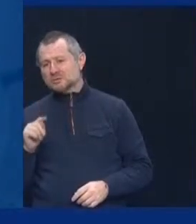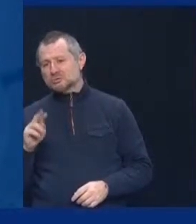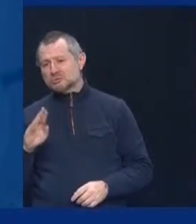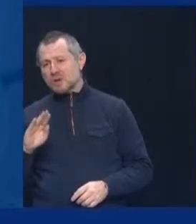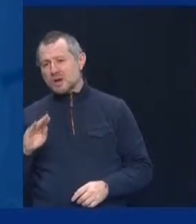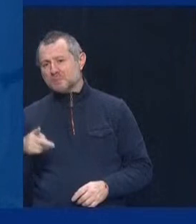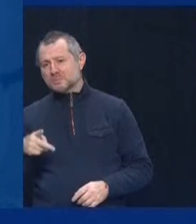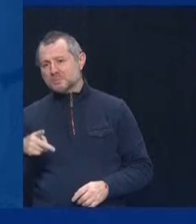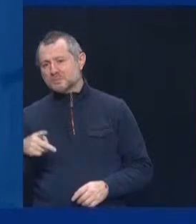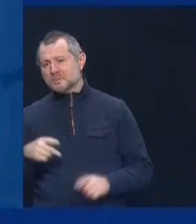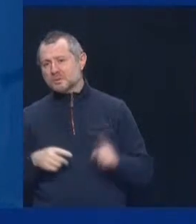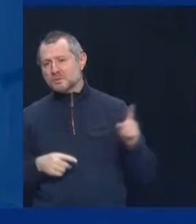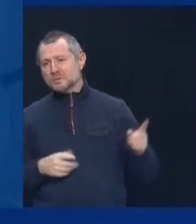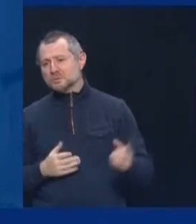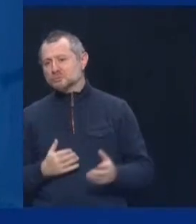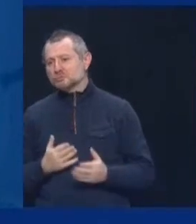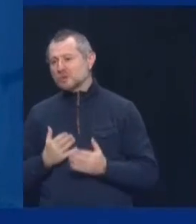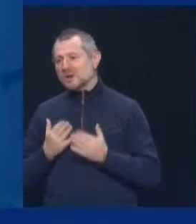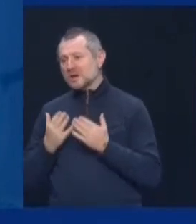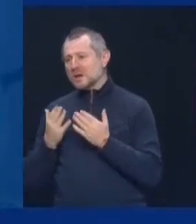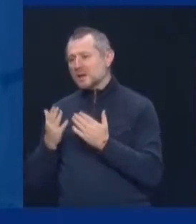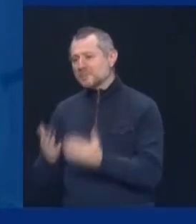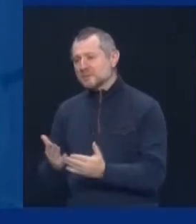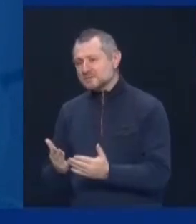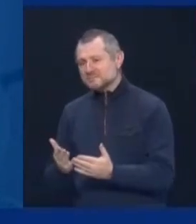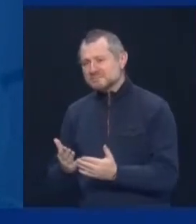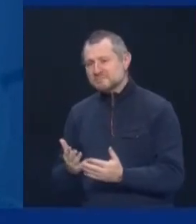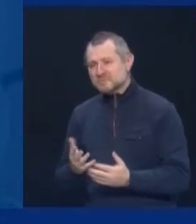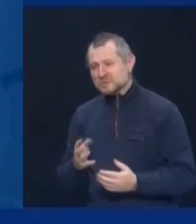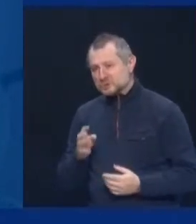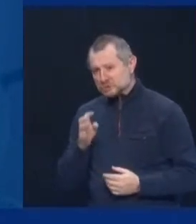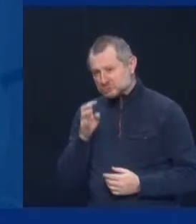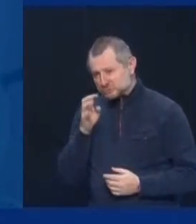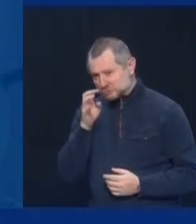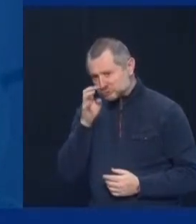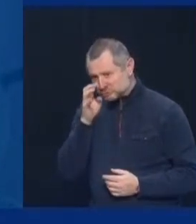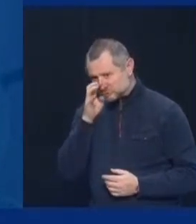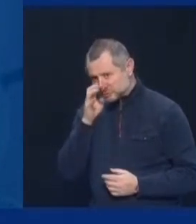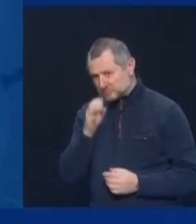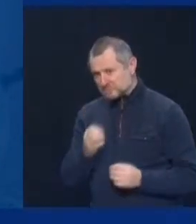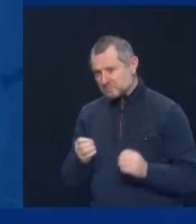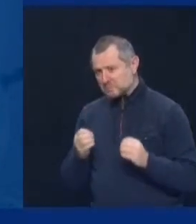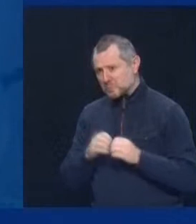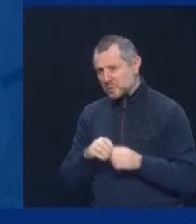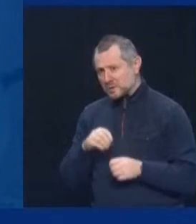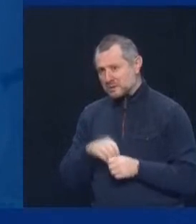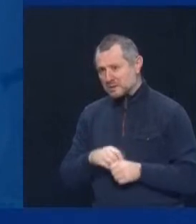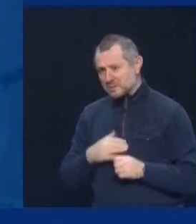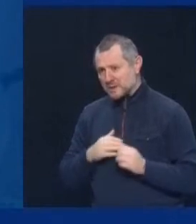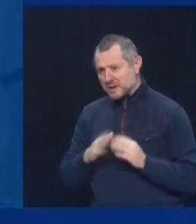recommends stricter in-house guidelines than New York State.